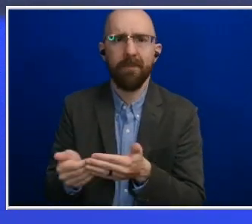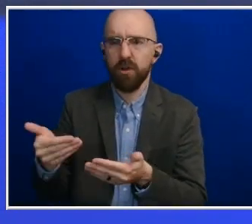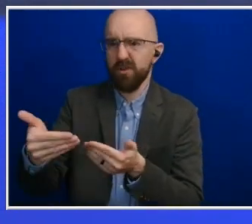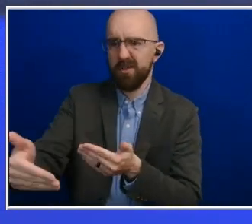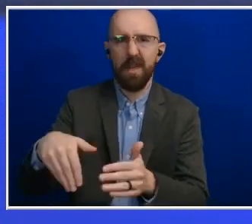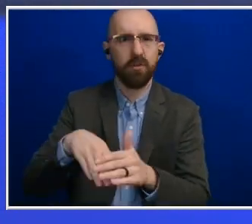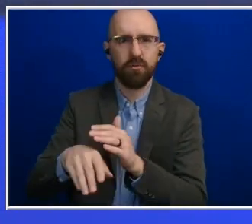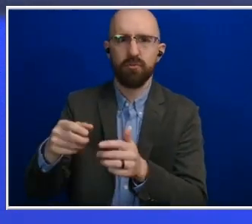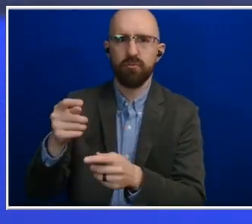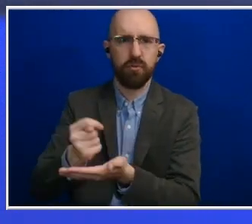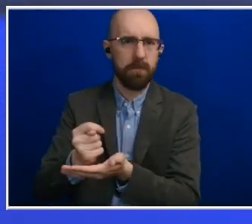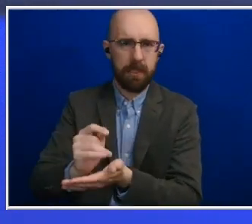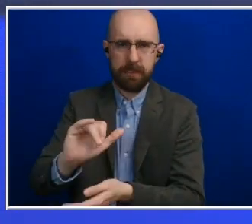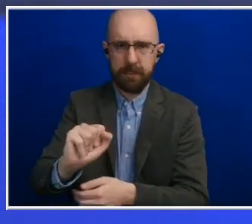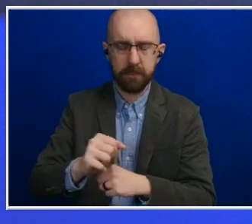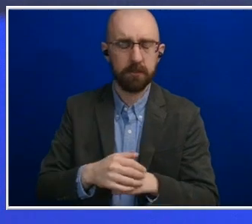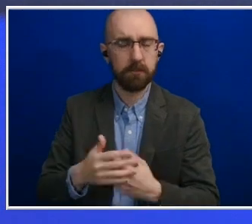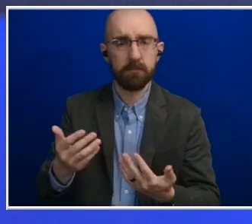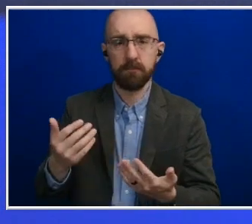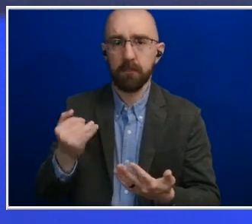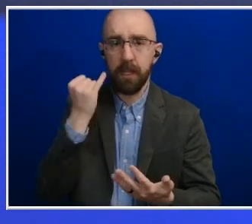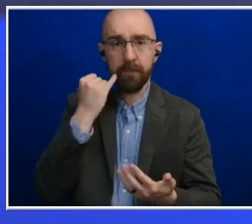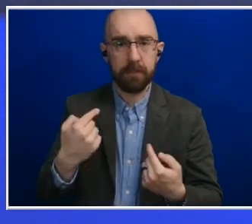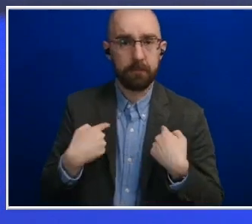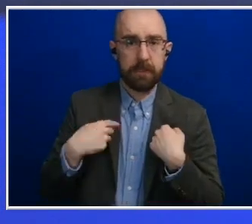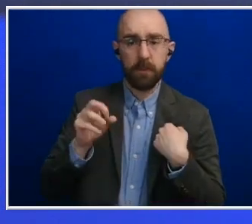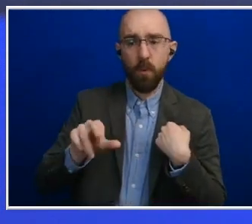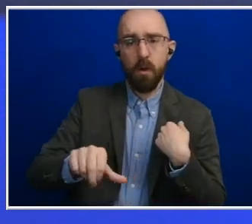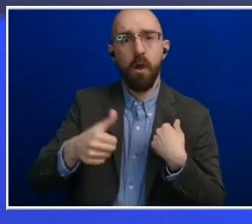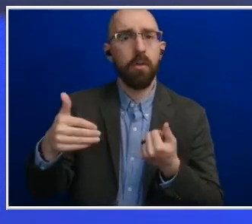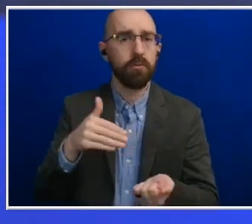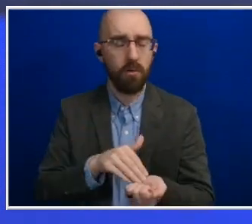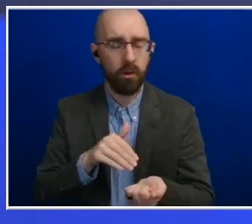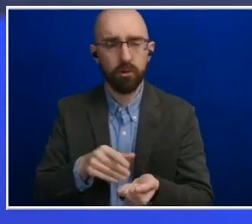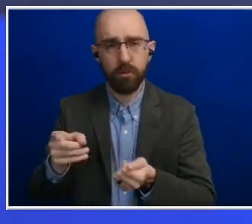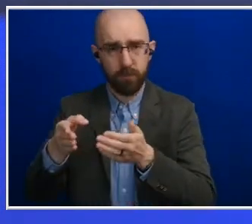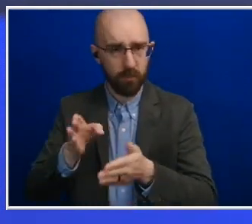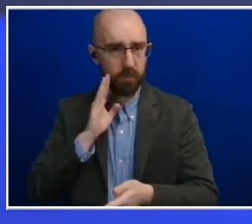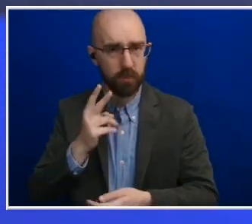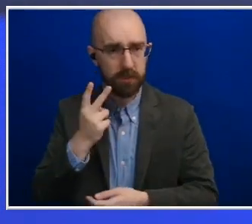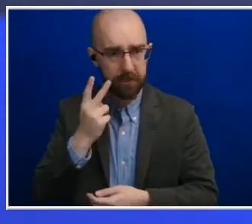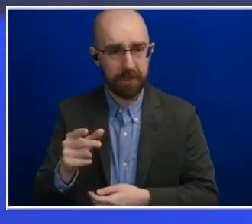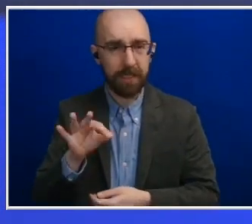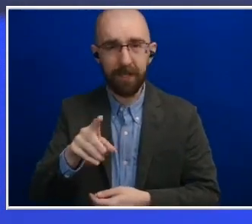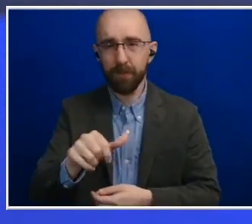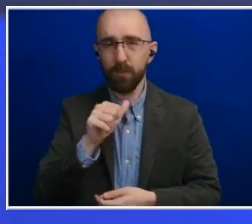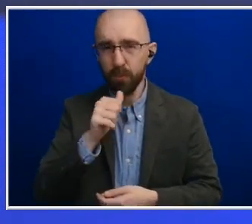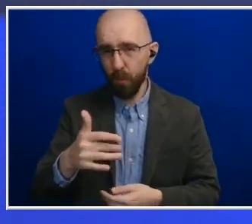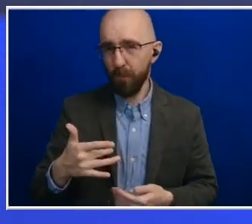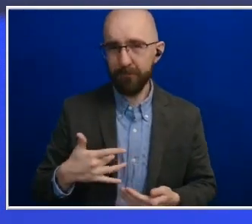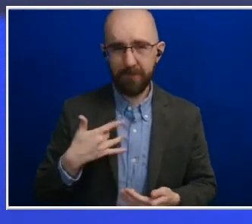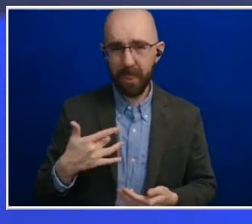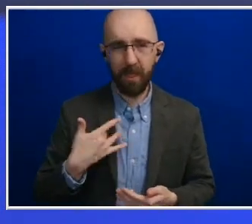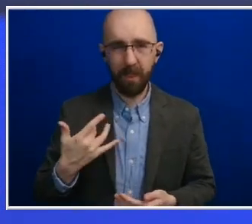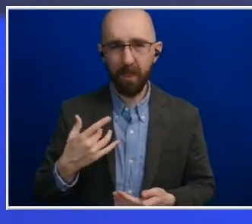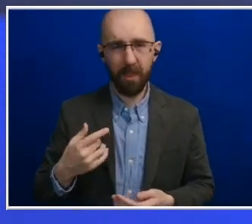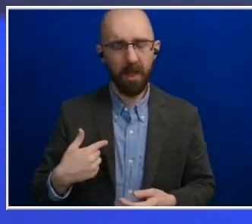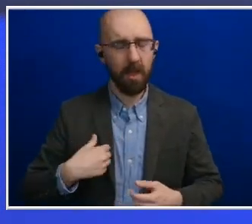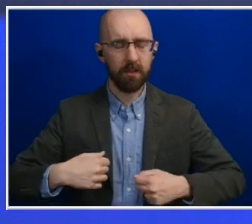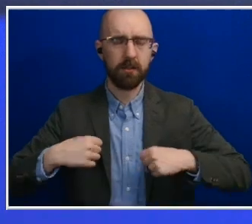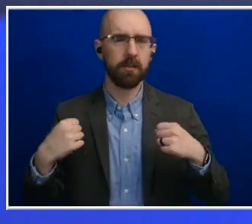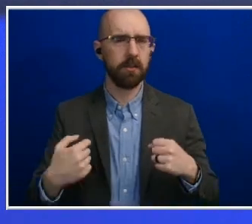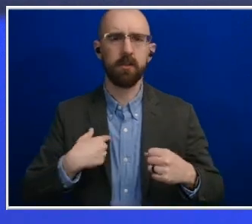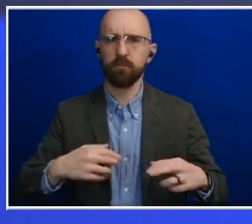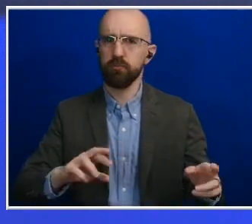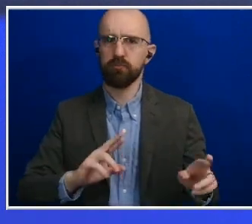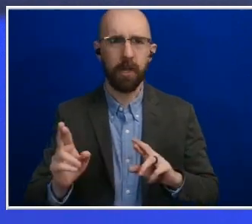If, whether it's me or any other doctor that a person sees, if you don't feel like you're ready, that that there's just still